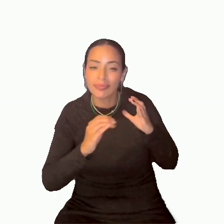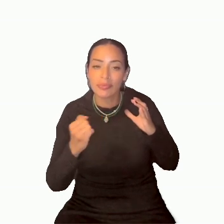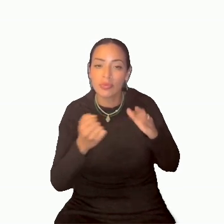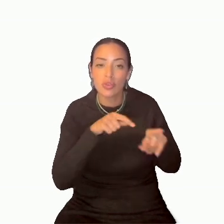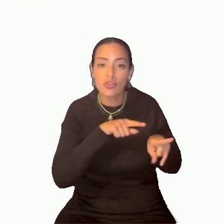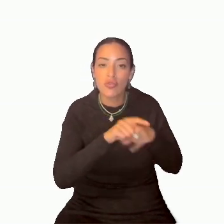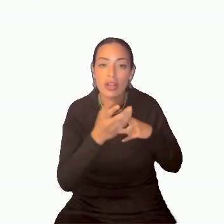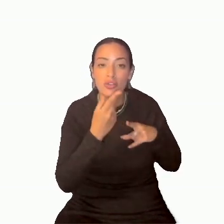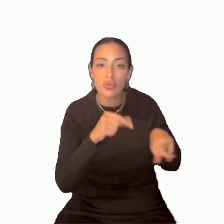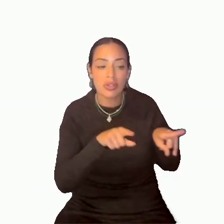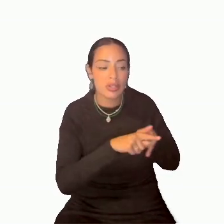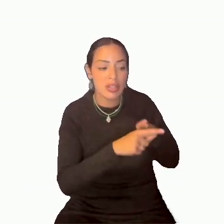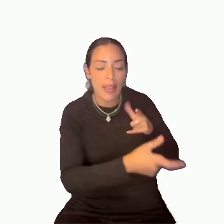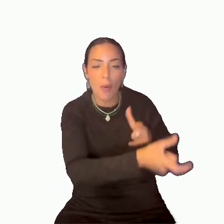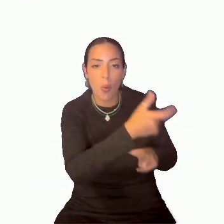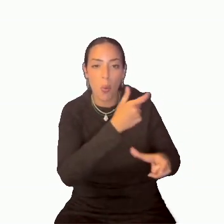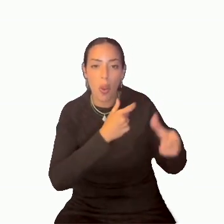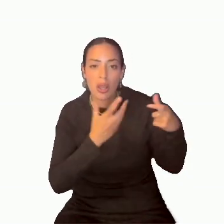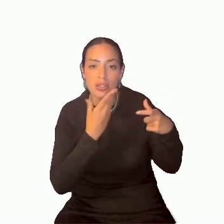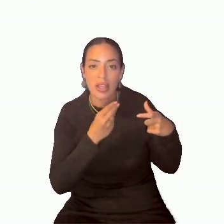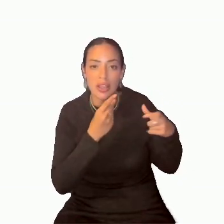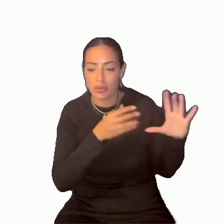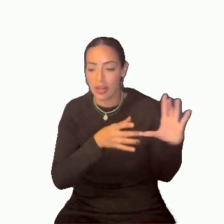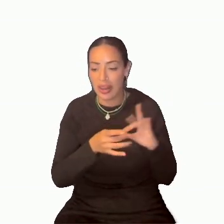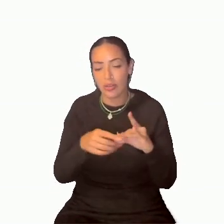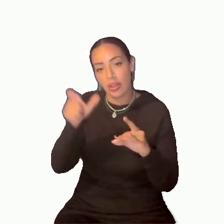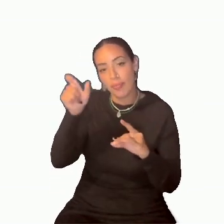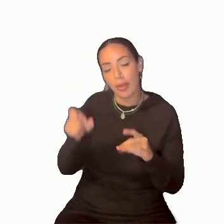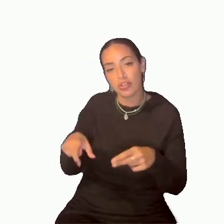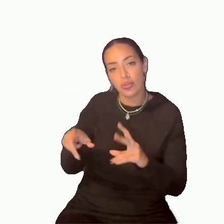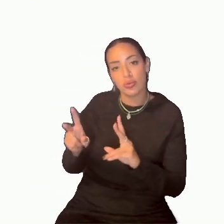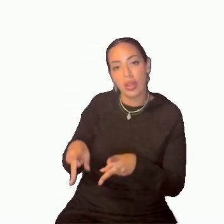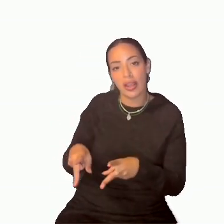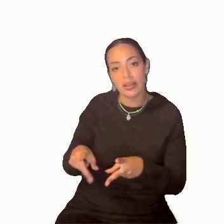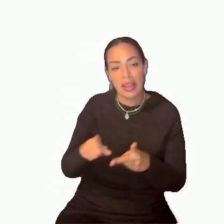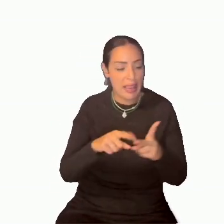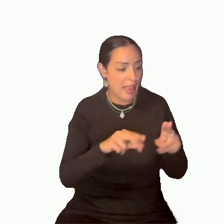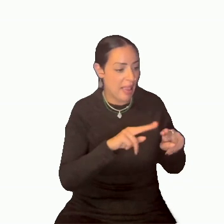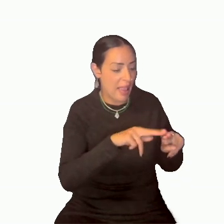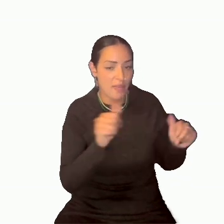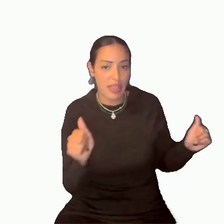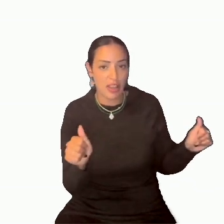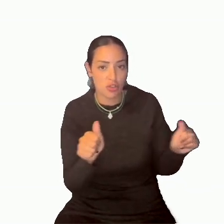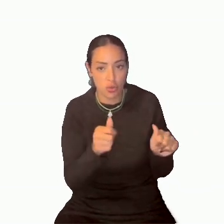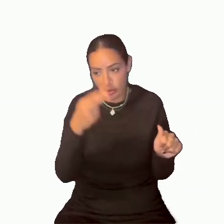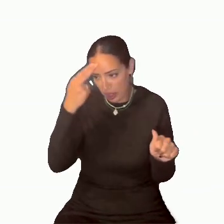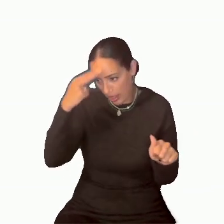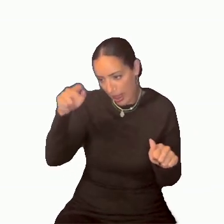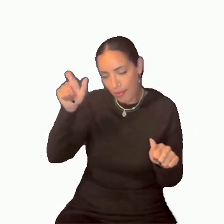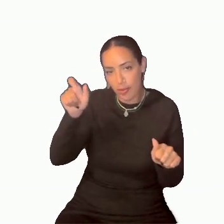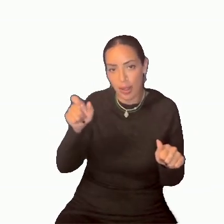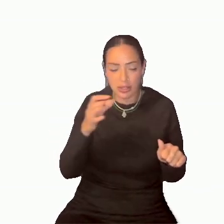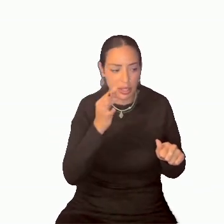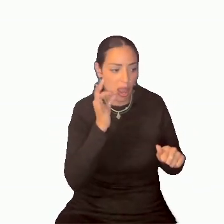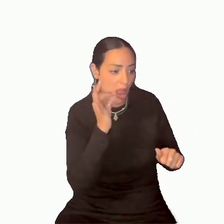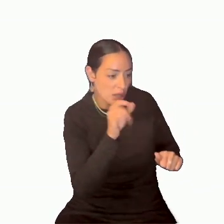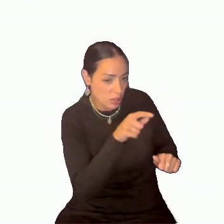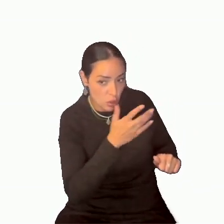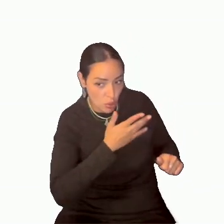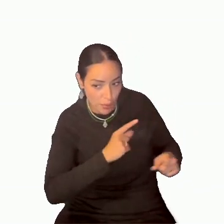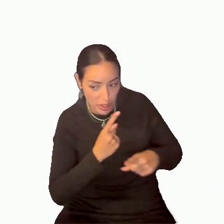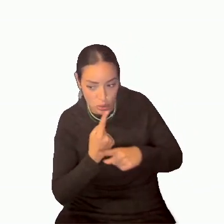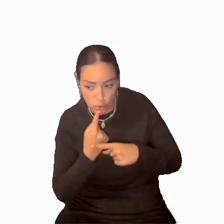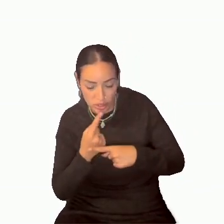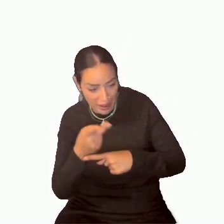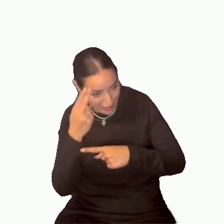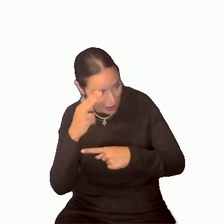words that they use in relation to their loved one. If they shorten their name, ask how they wish for you to refer to them. Reflect the tense